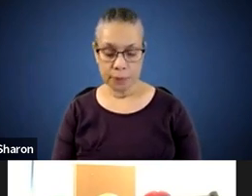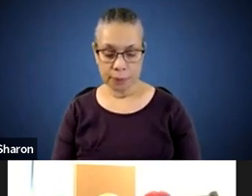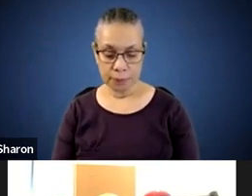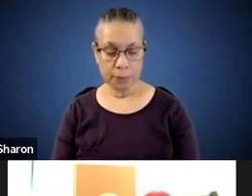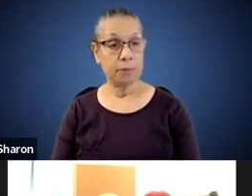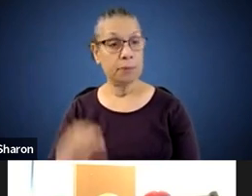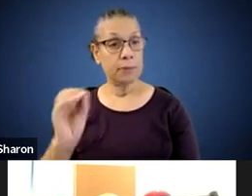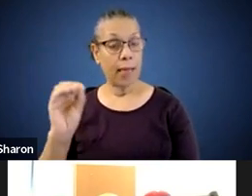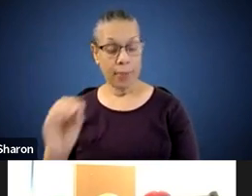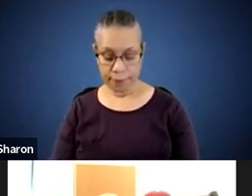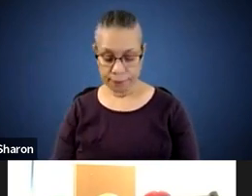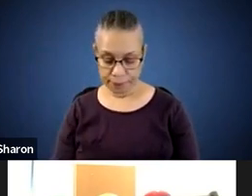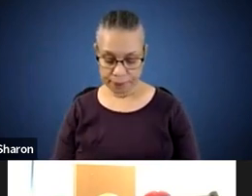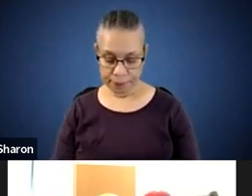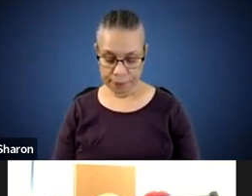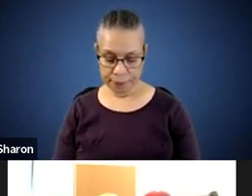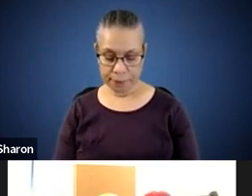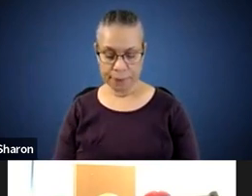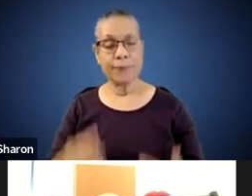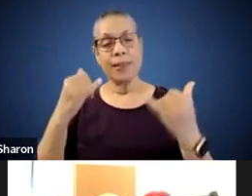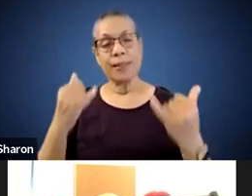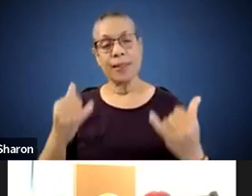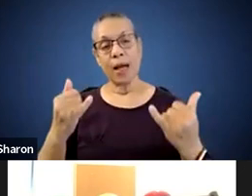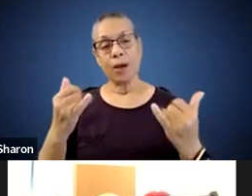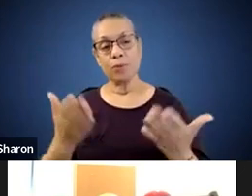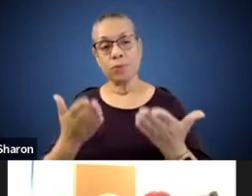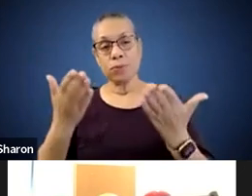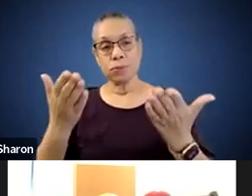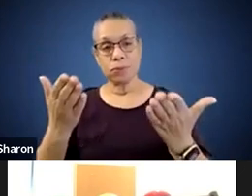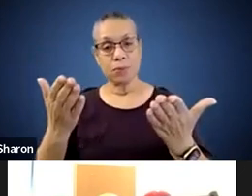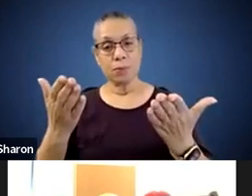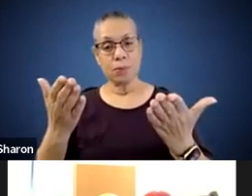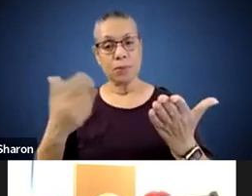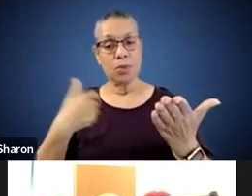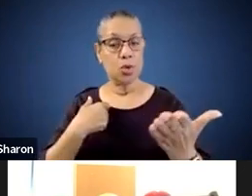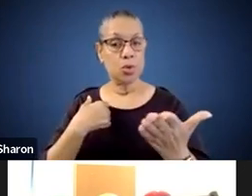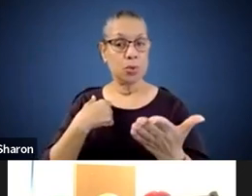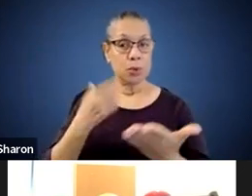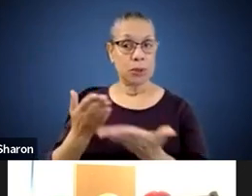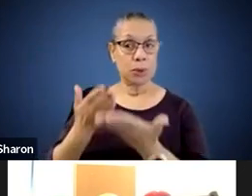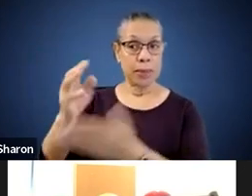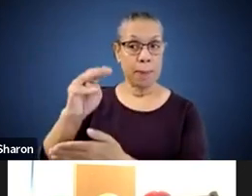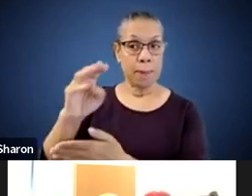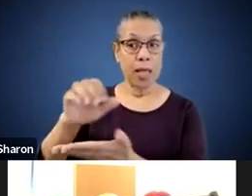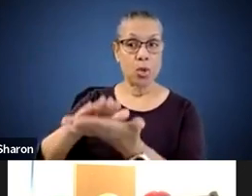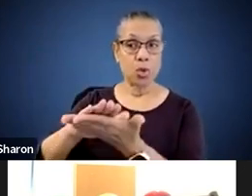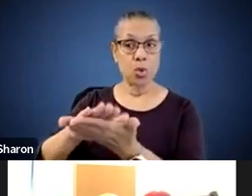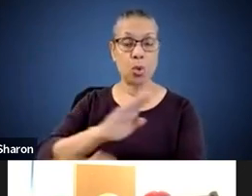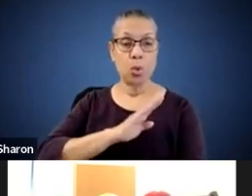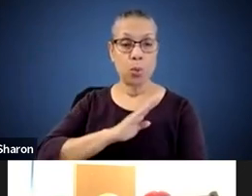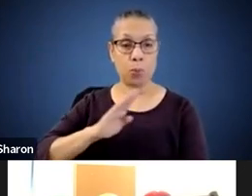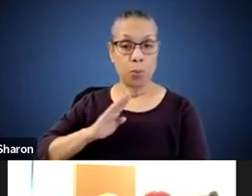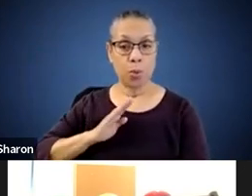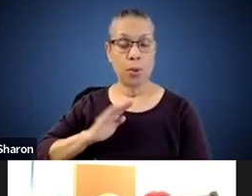if nothing further I'll now entertain a motion to authorize the superintendent to submit to the Massachusetts school board authority the